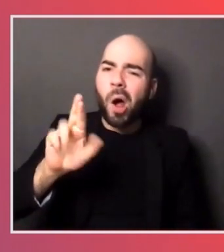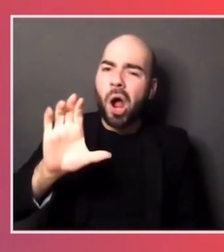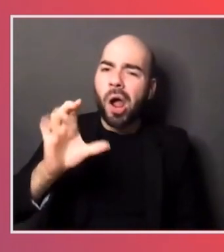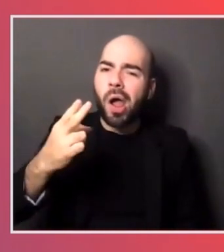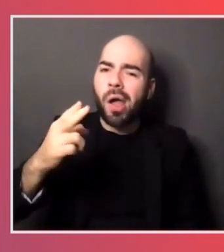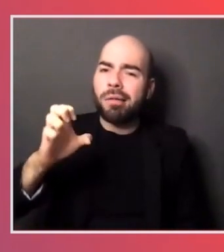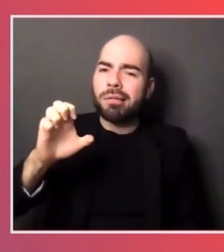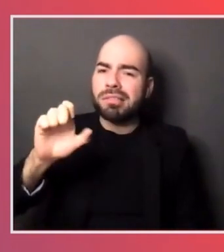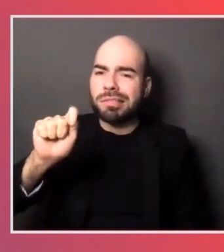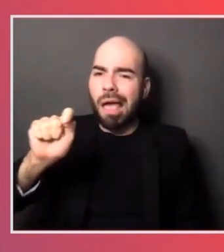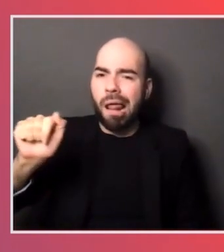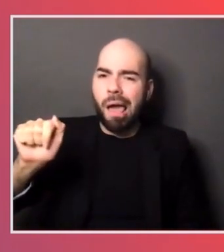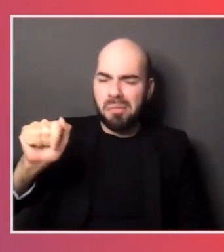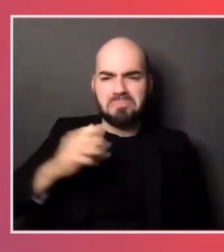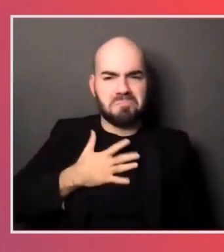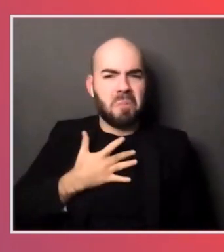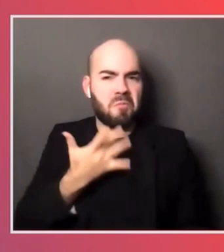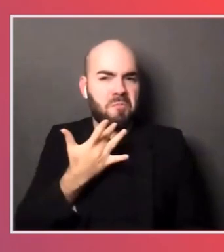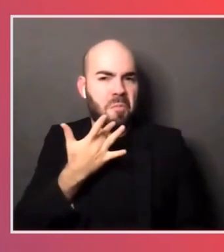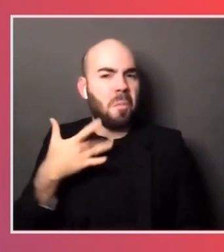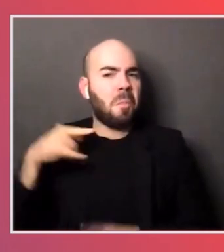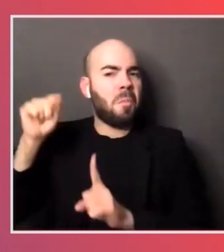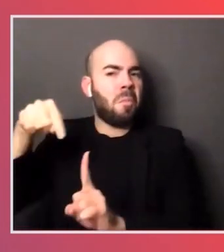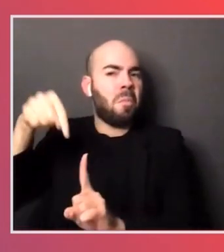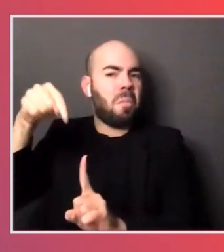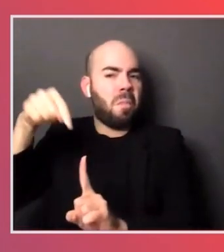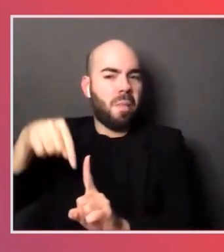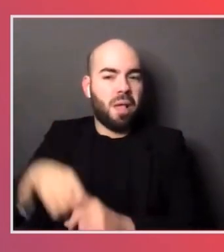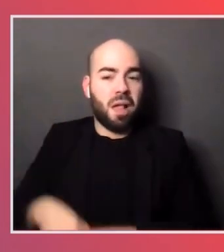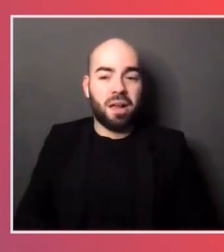guys. Yeah, Rush was